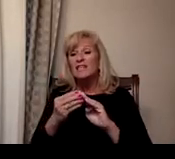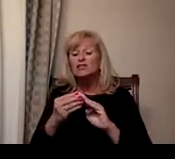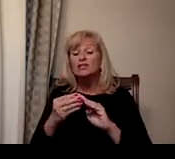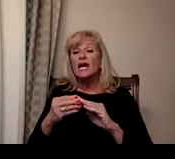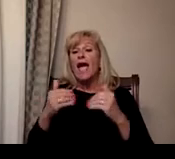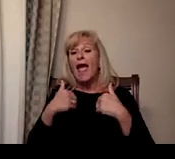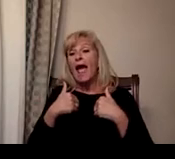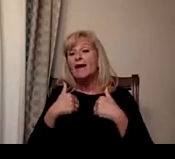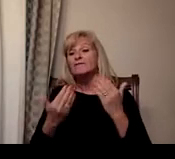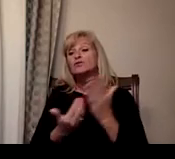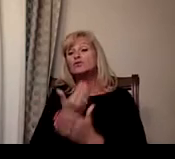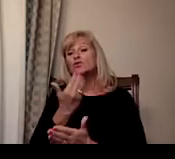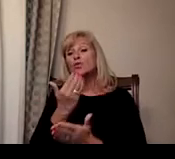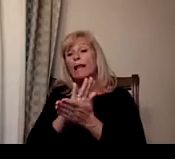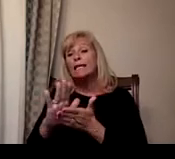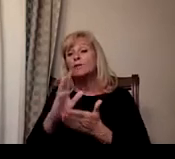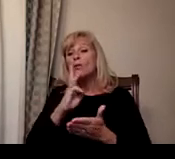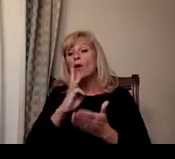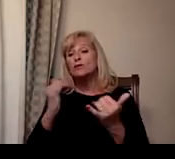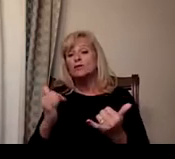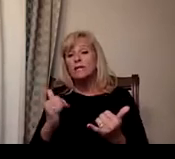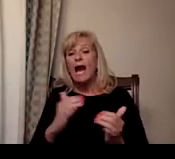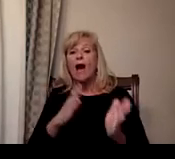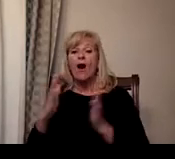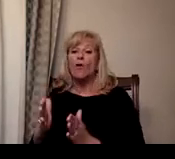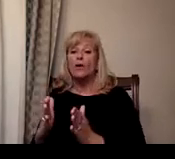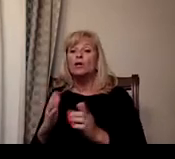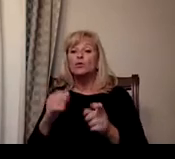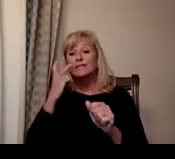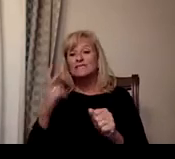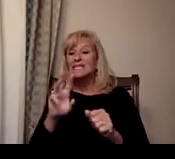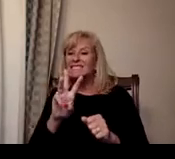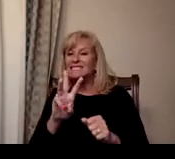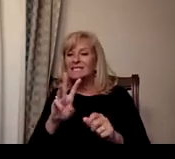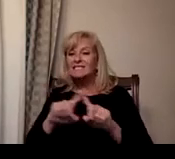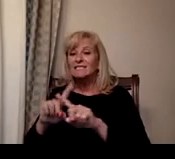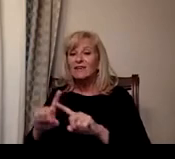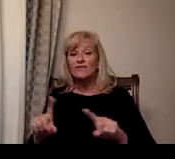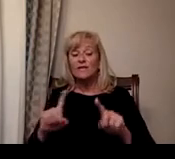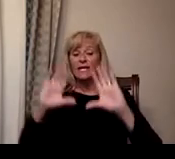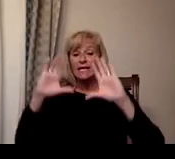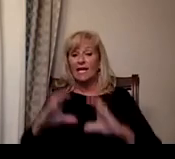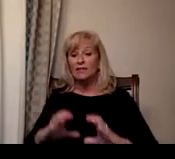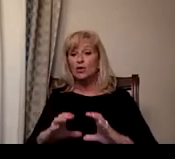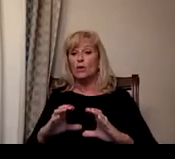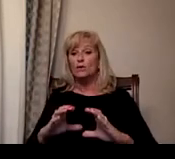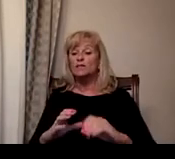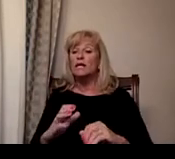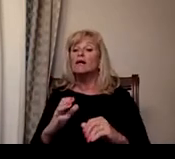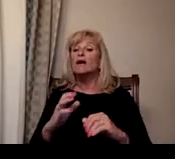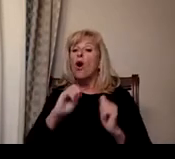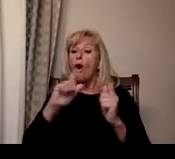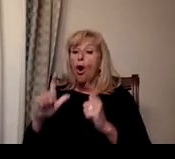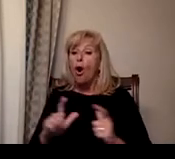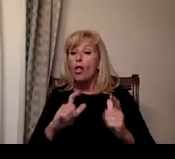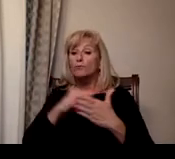fall into these 6 different categories that you can read here. So all of our projects have to fall into one of these